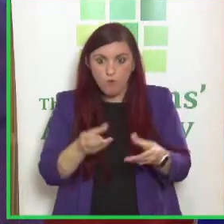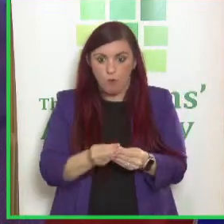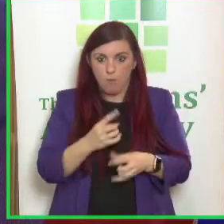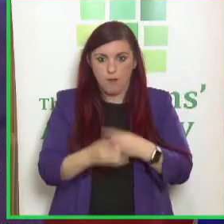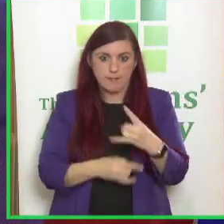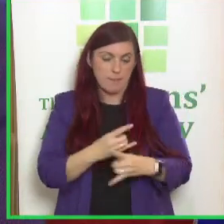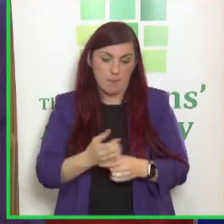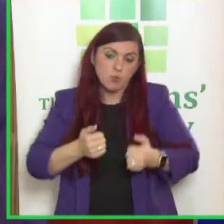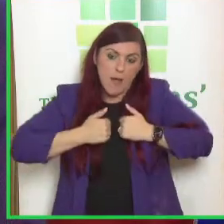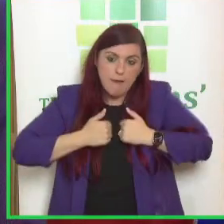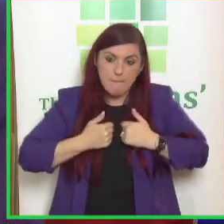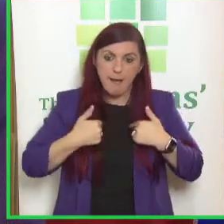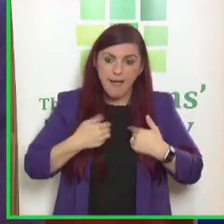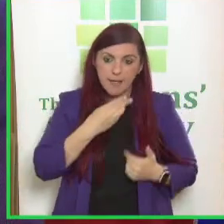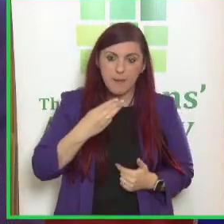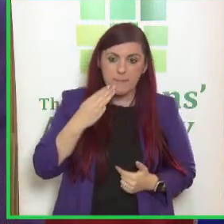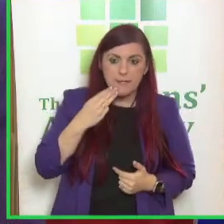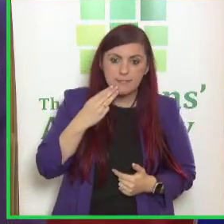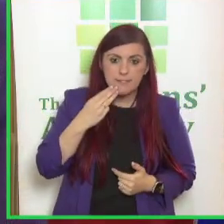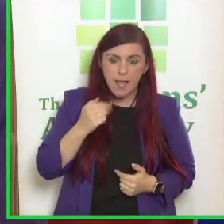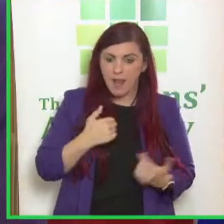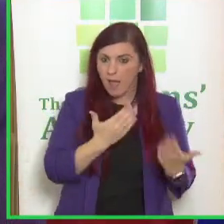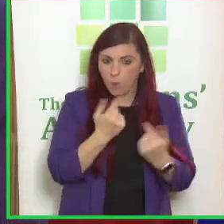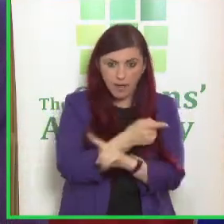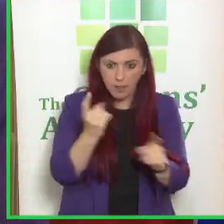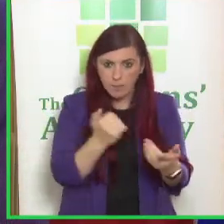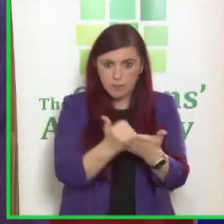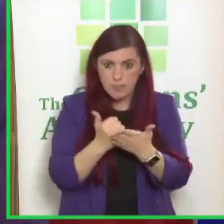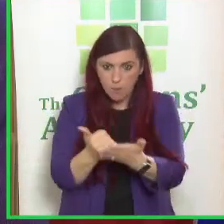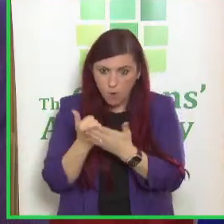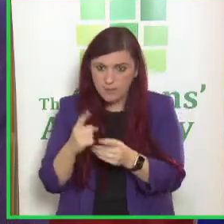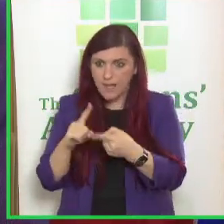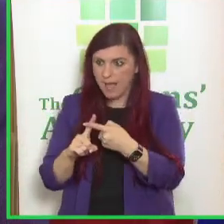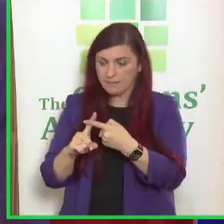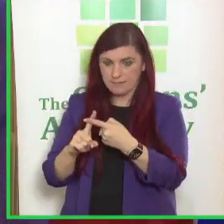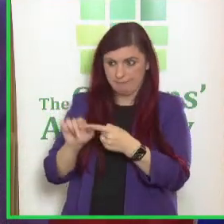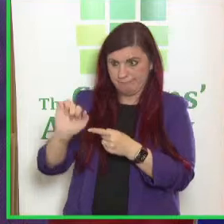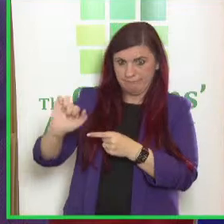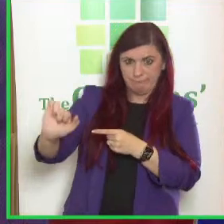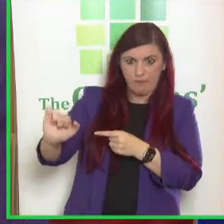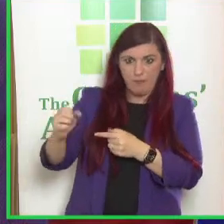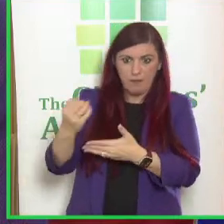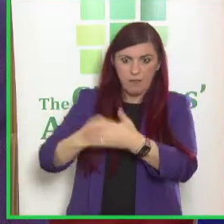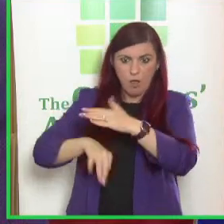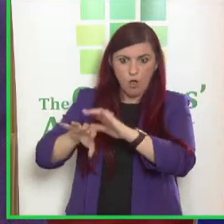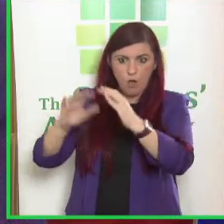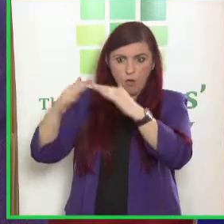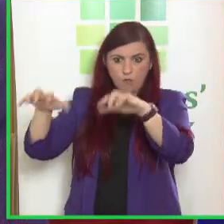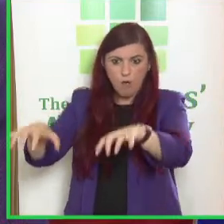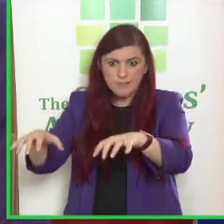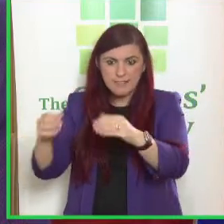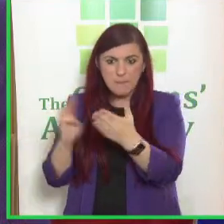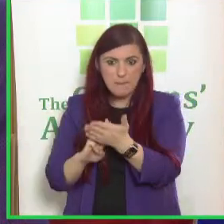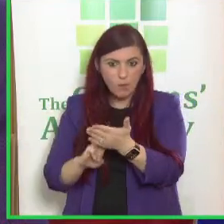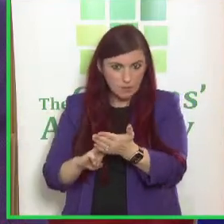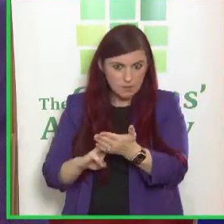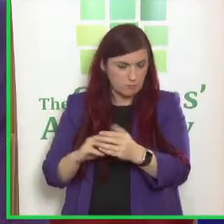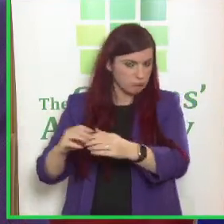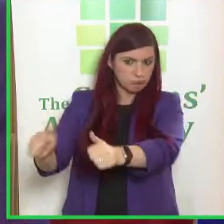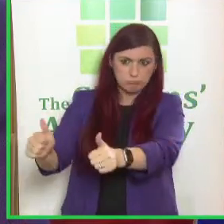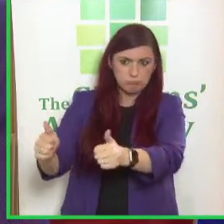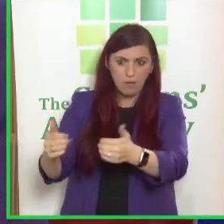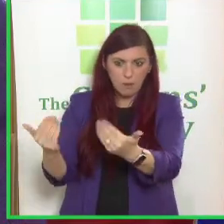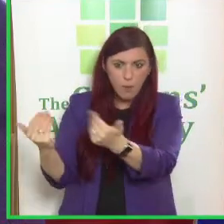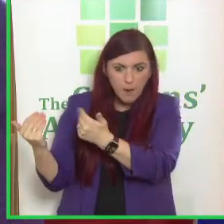my commitment, and I welcome your support and the support of the Oireachtas members. We need to get this right. And if people want to make political games out of it,